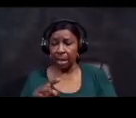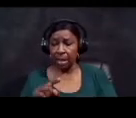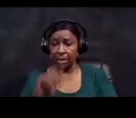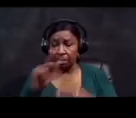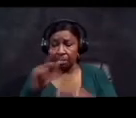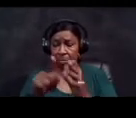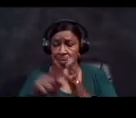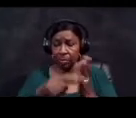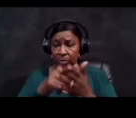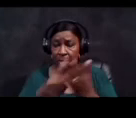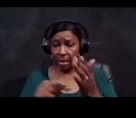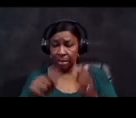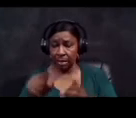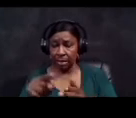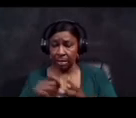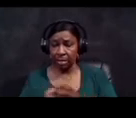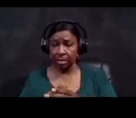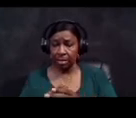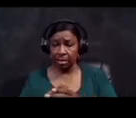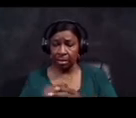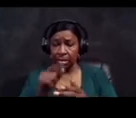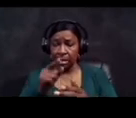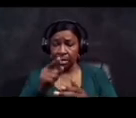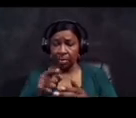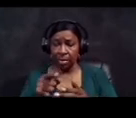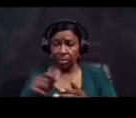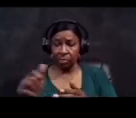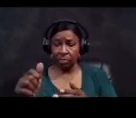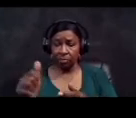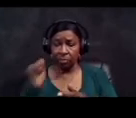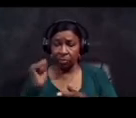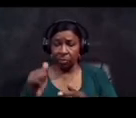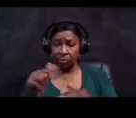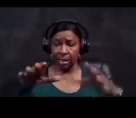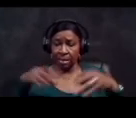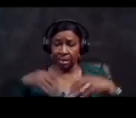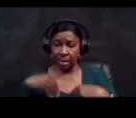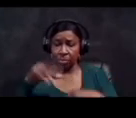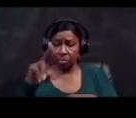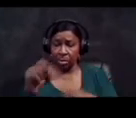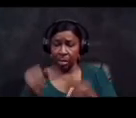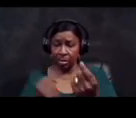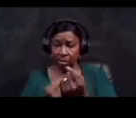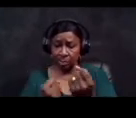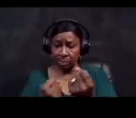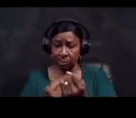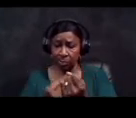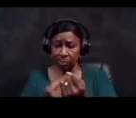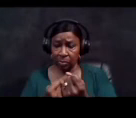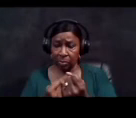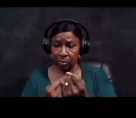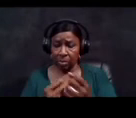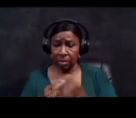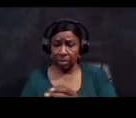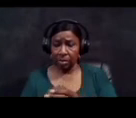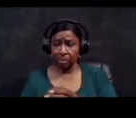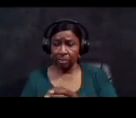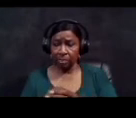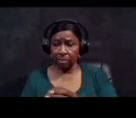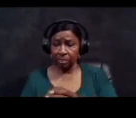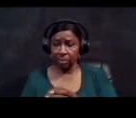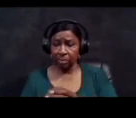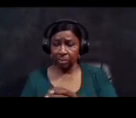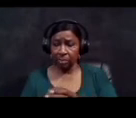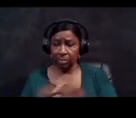decrying the US backing of governments in Guatemala and El Salvador, and also the Contras in Nicaragua,